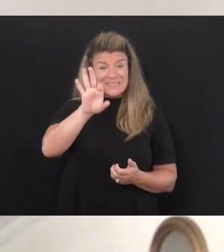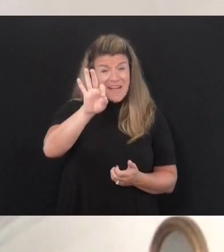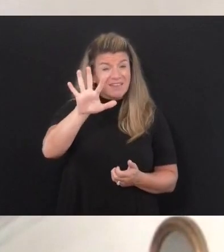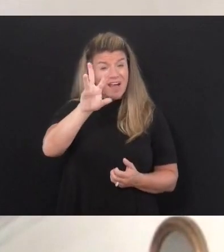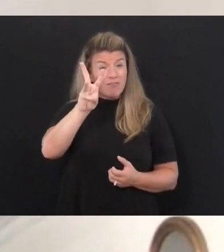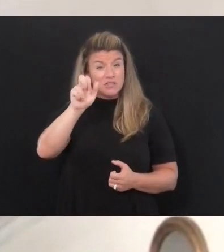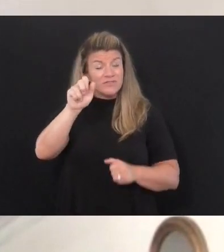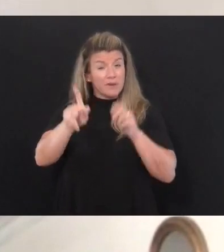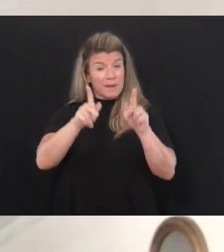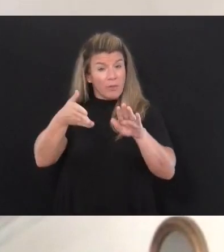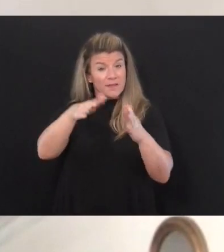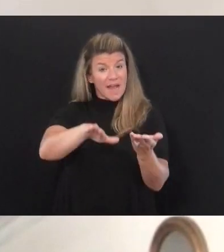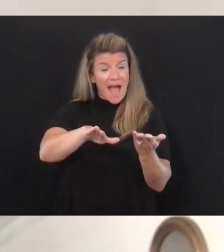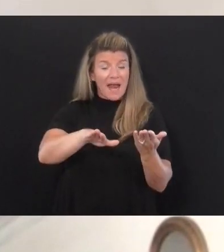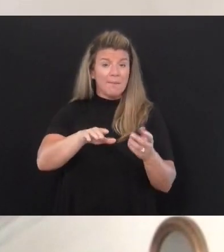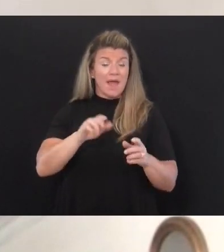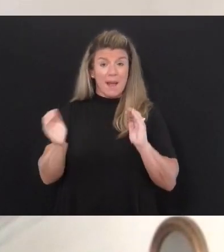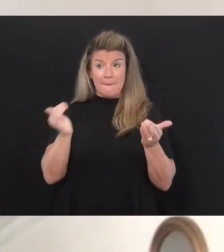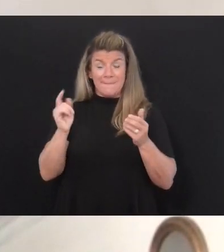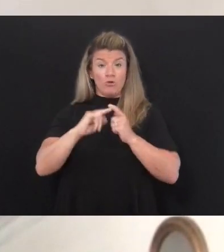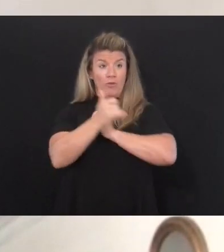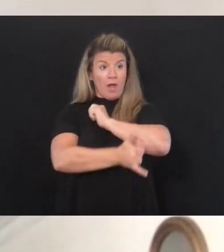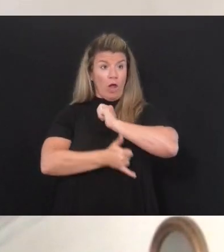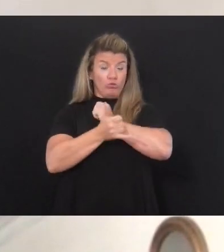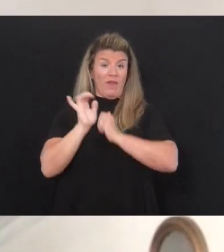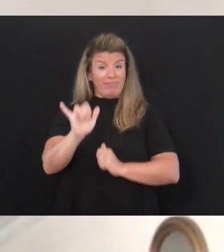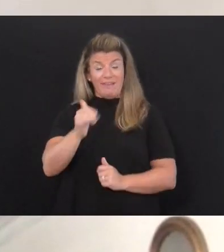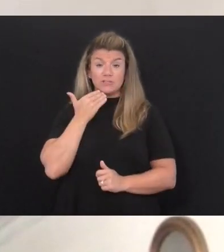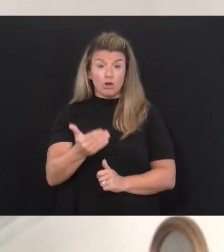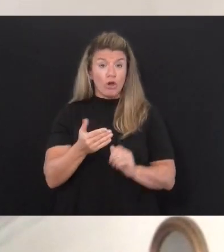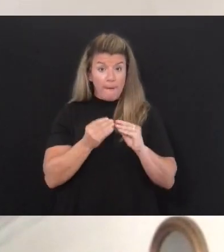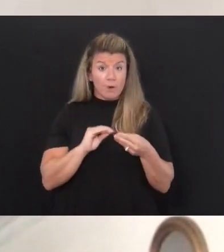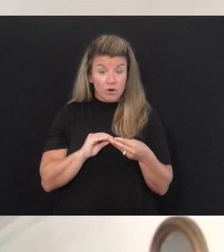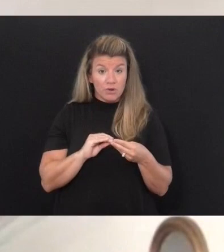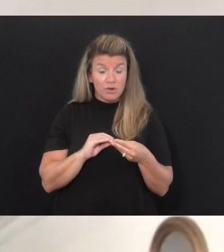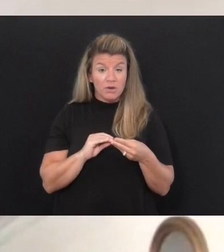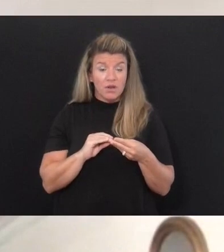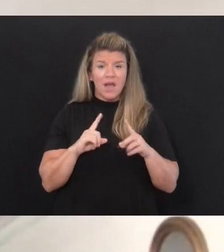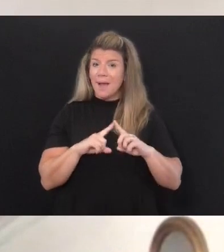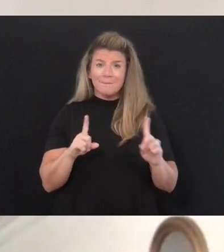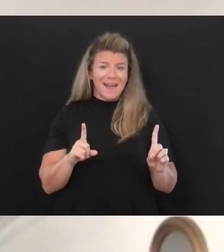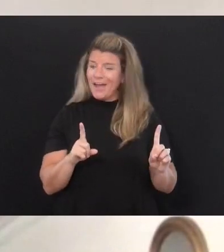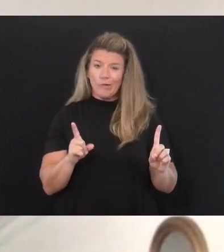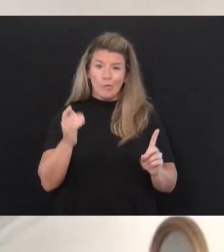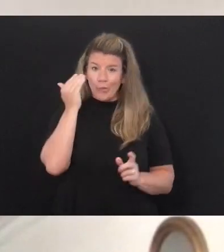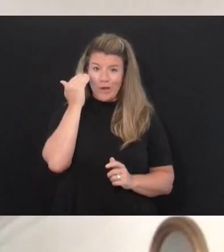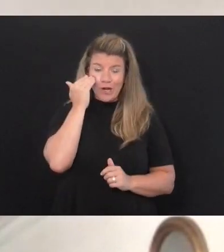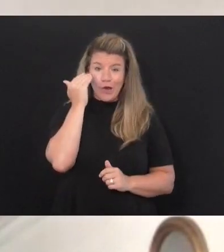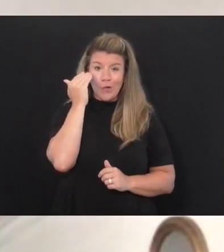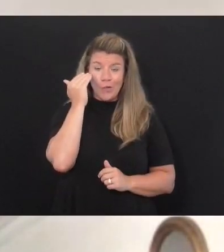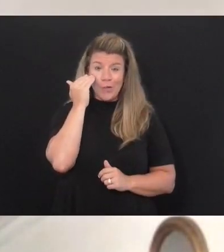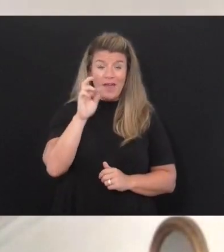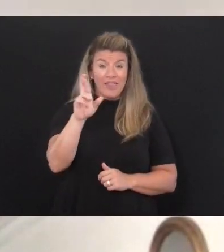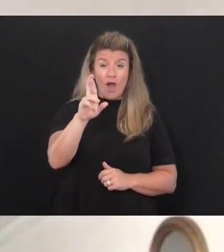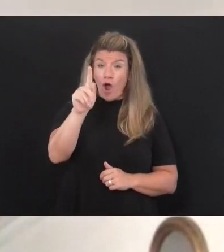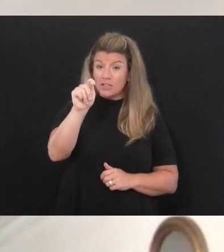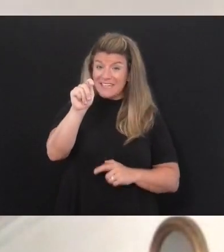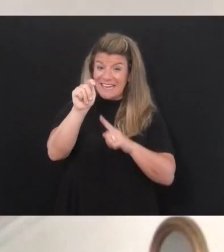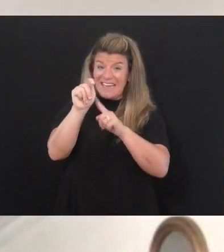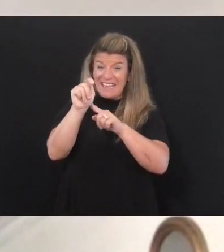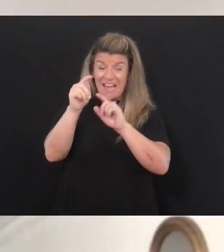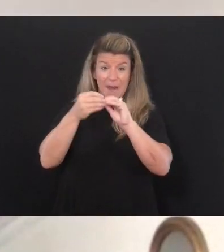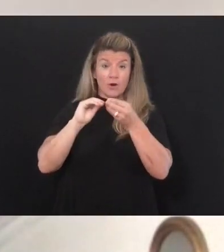think for just 1 second. You're setting an example. You're putting a stake in the sand that says, this is